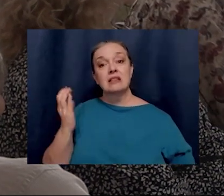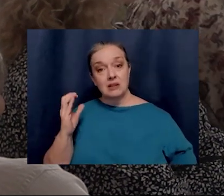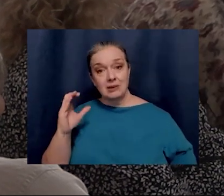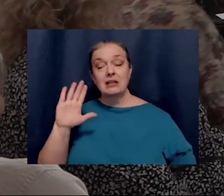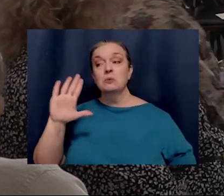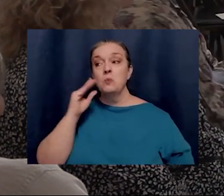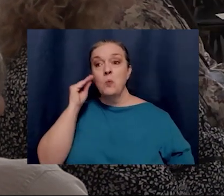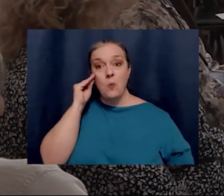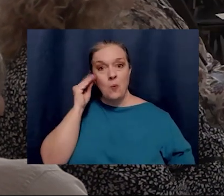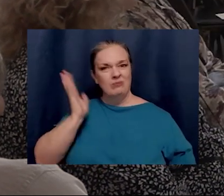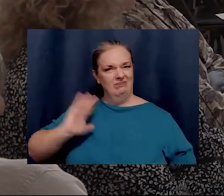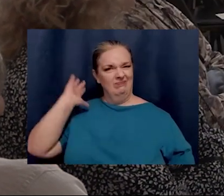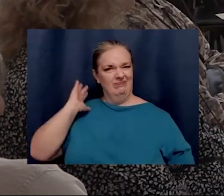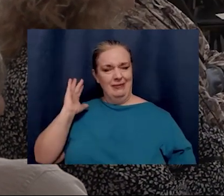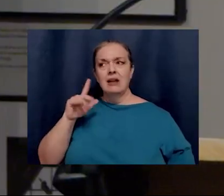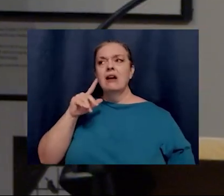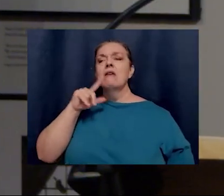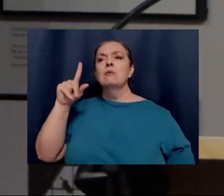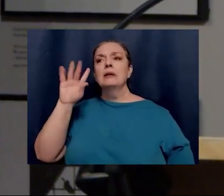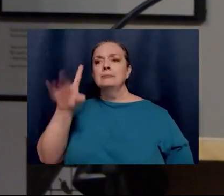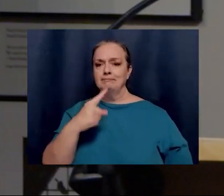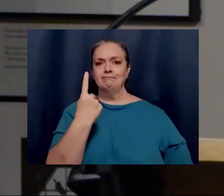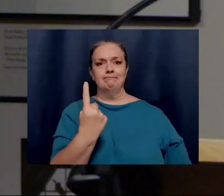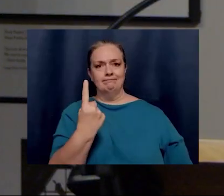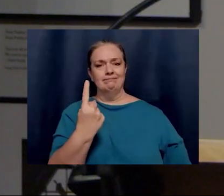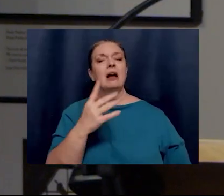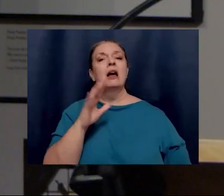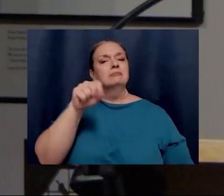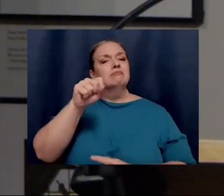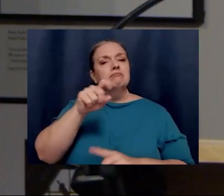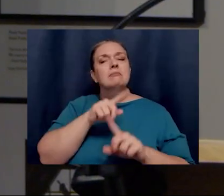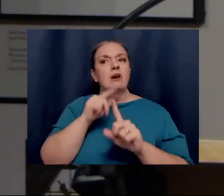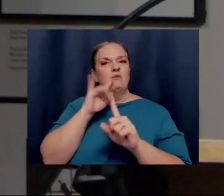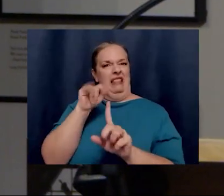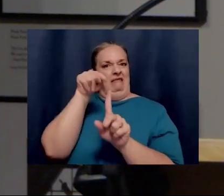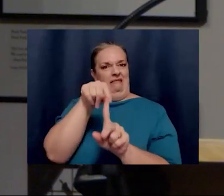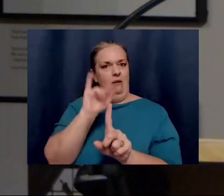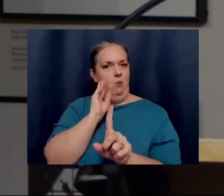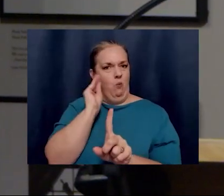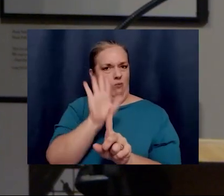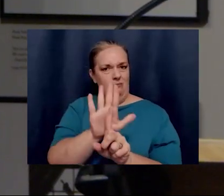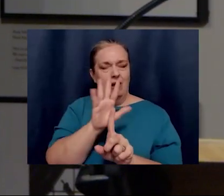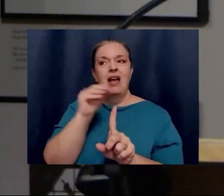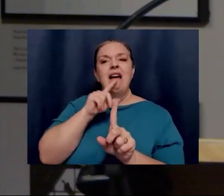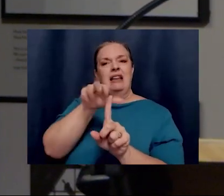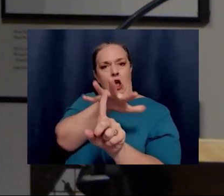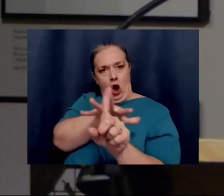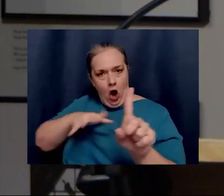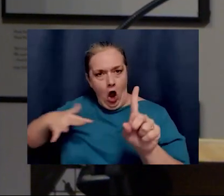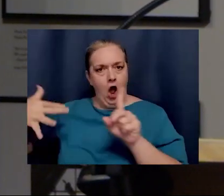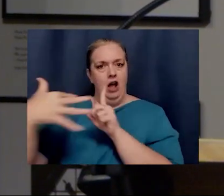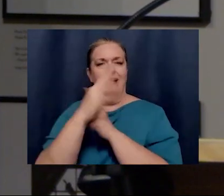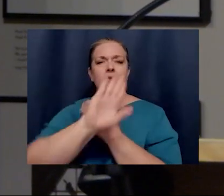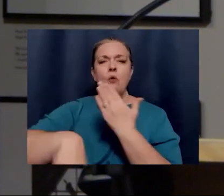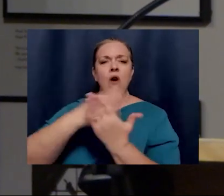home in a more national context. As the title of the exhibition suggests, these places are at the very center